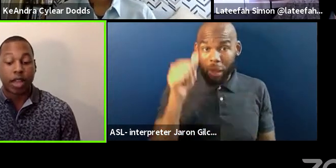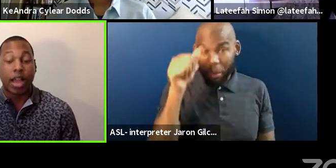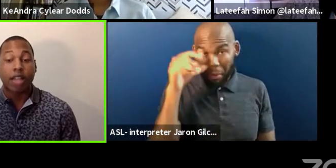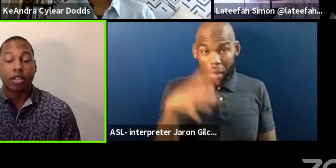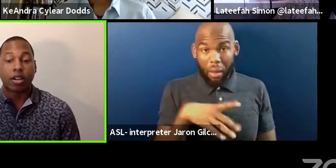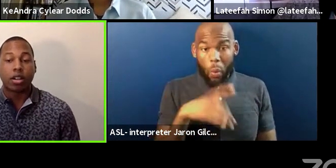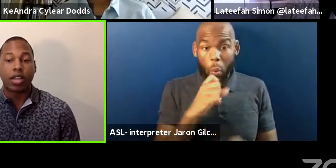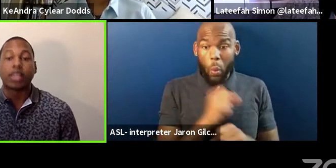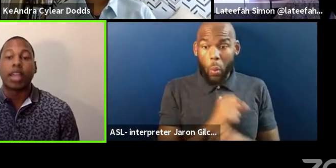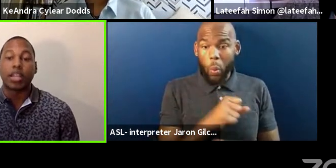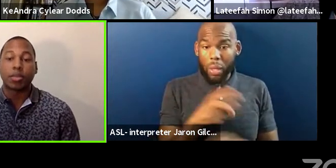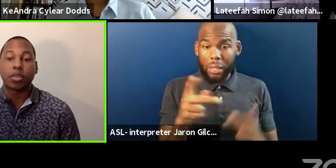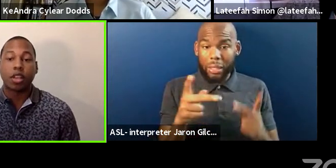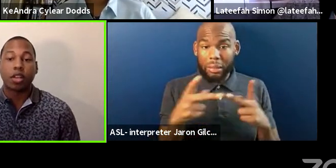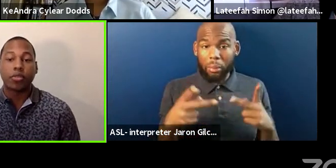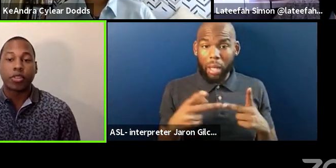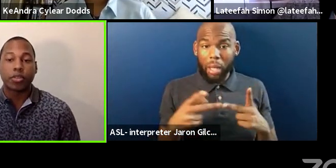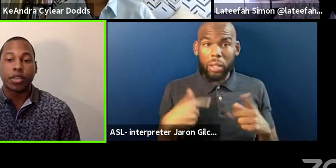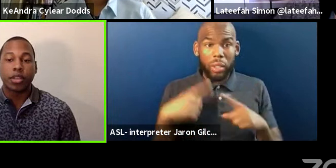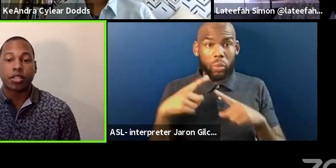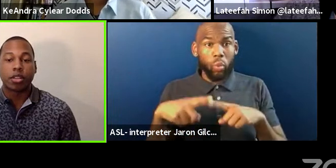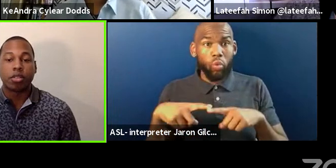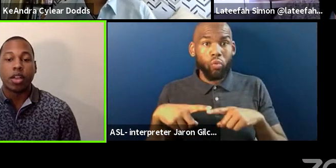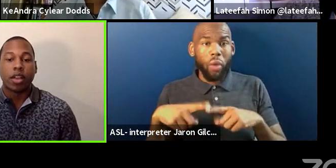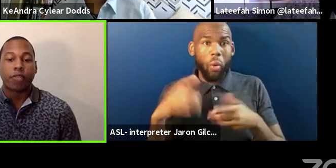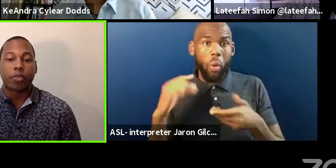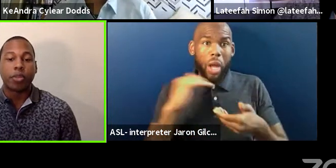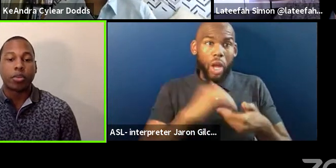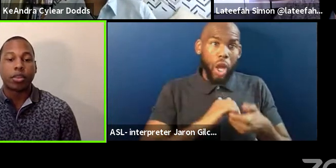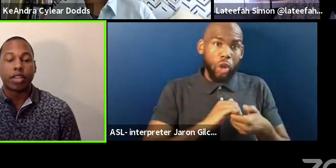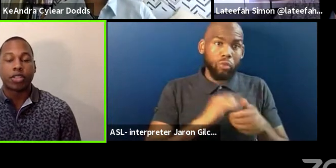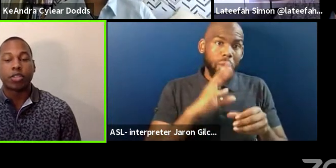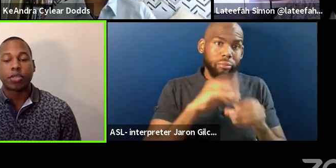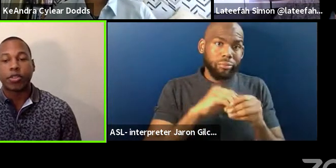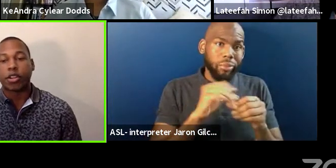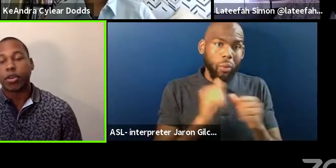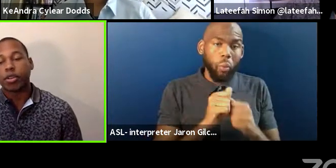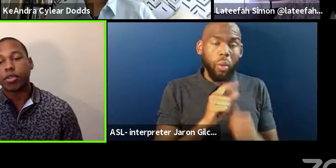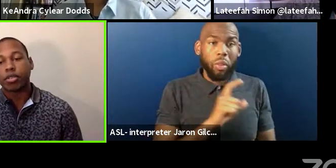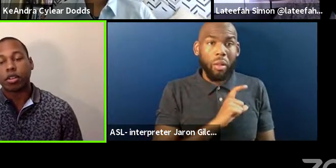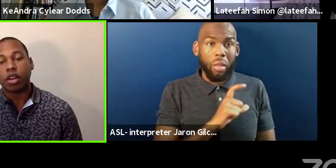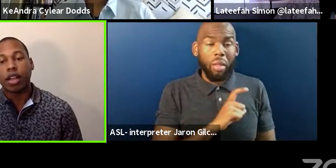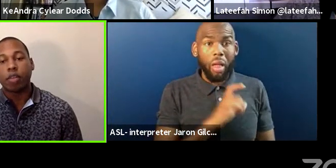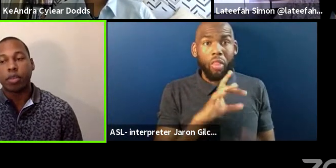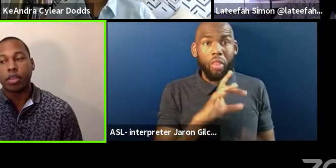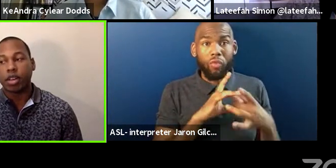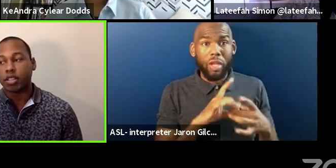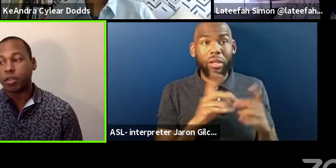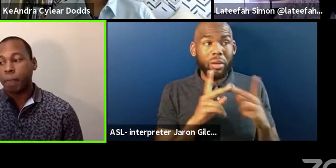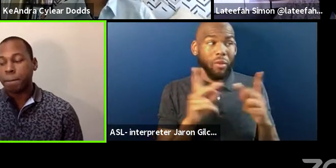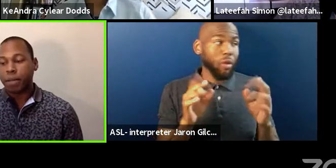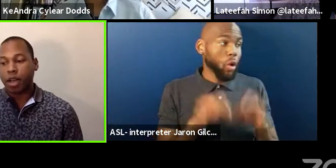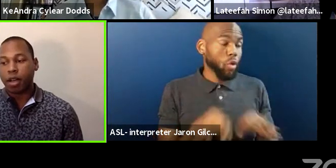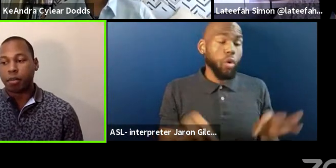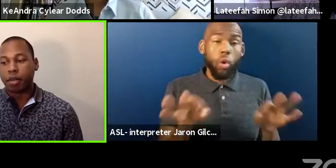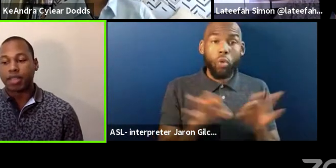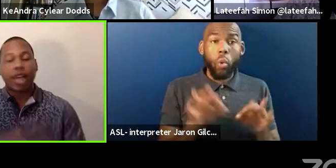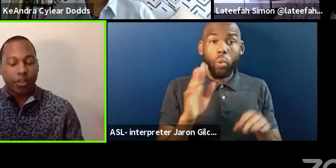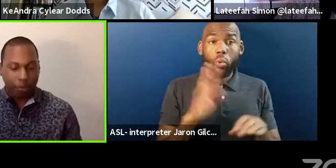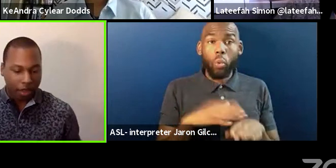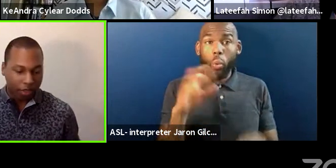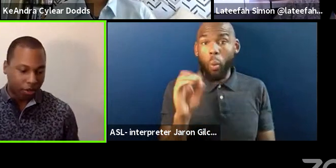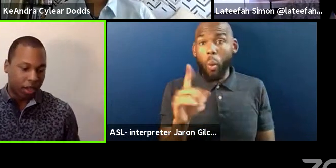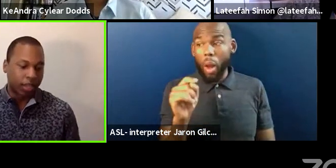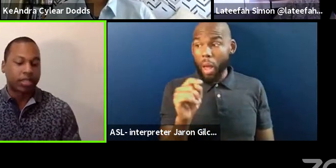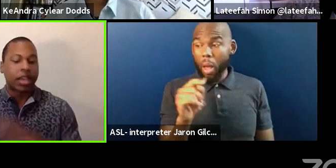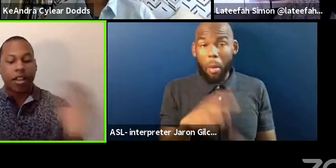that relies on engagement with law enforcement. And so for me, the relationship is very critical to call out because